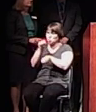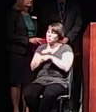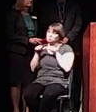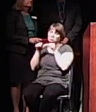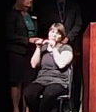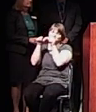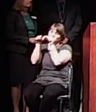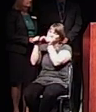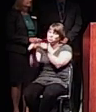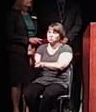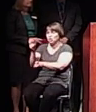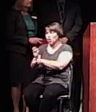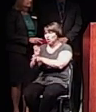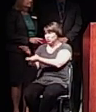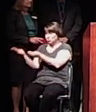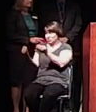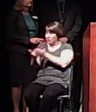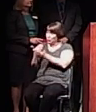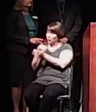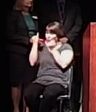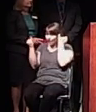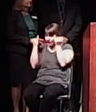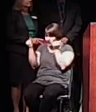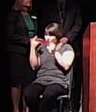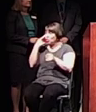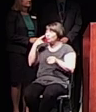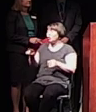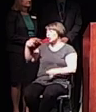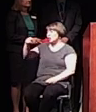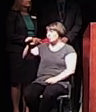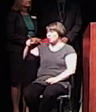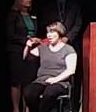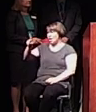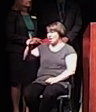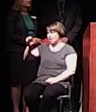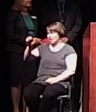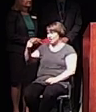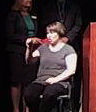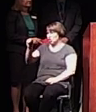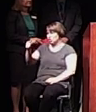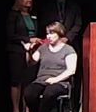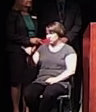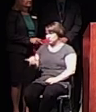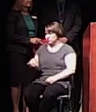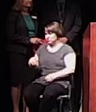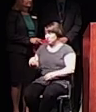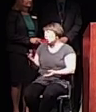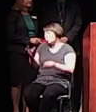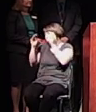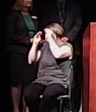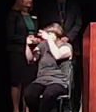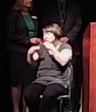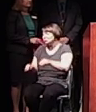to bring new ideas in pedagogy to her colleagues. They all say that she is